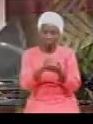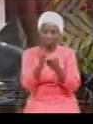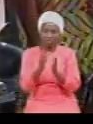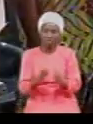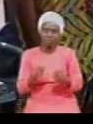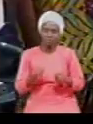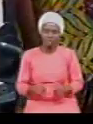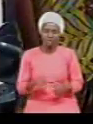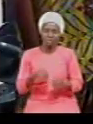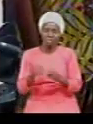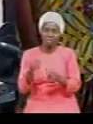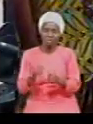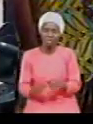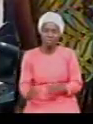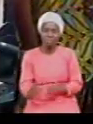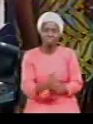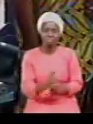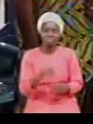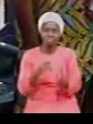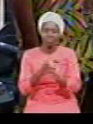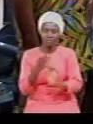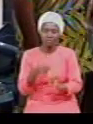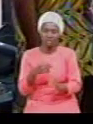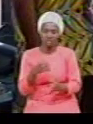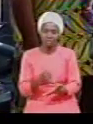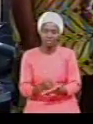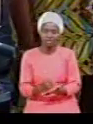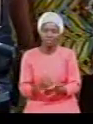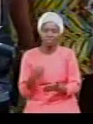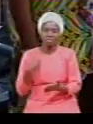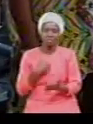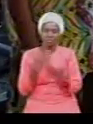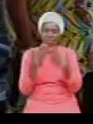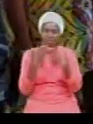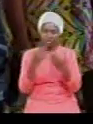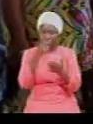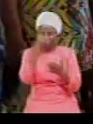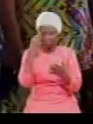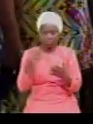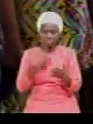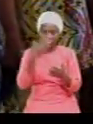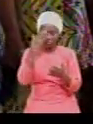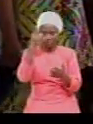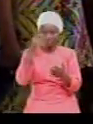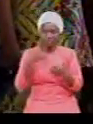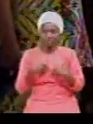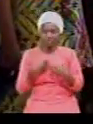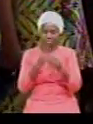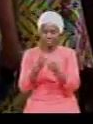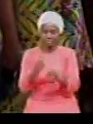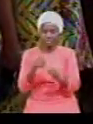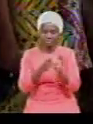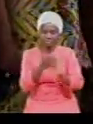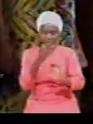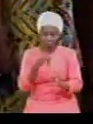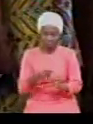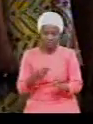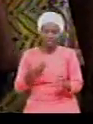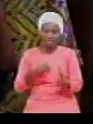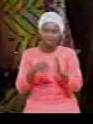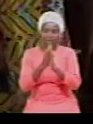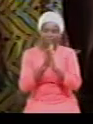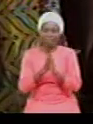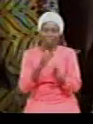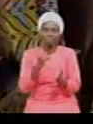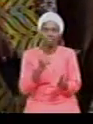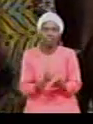Jesus' name. We thank you because we know you have answered. In Jesus' name we